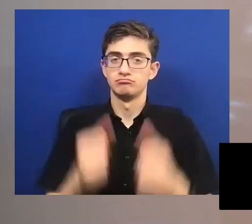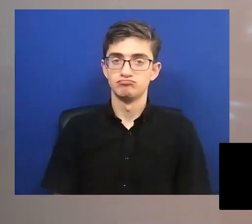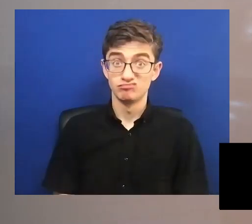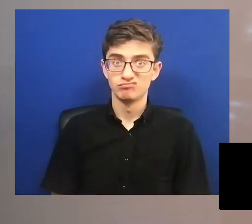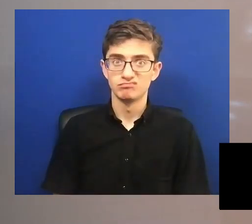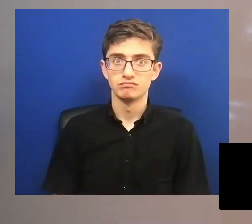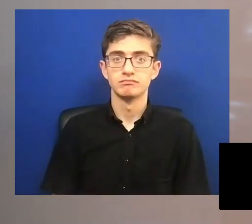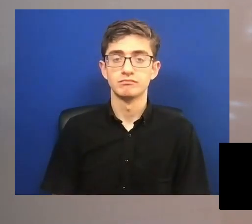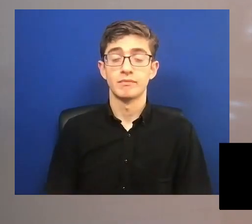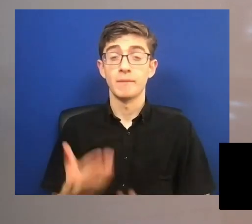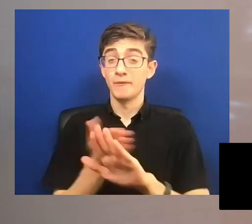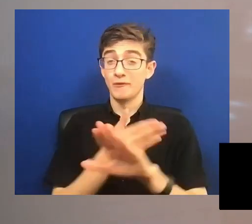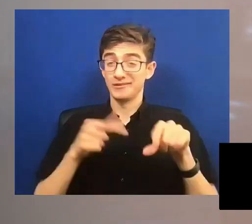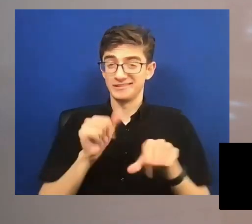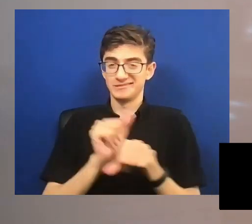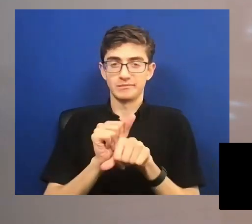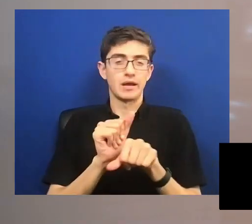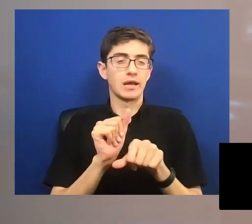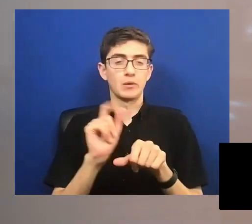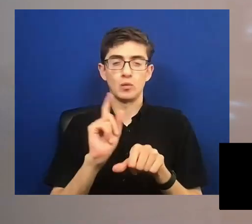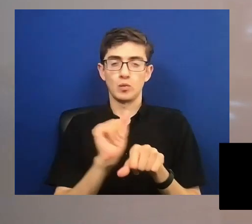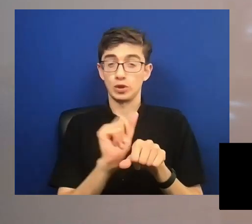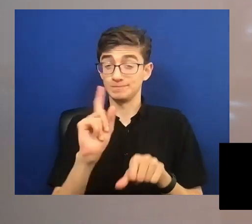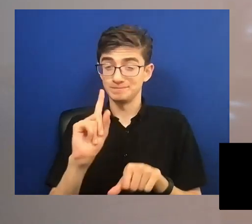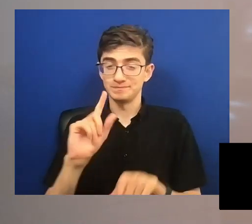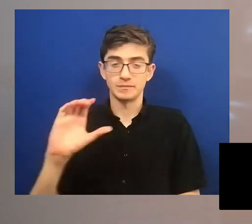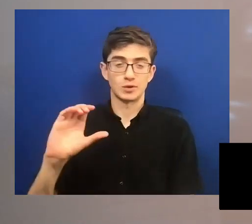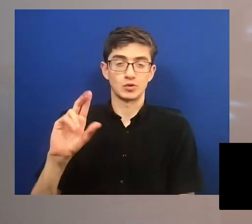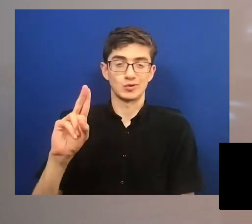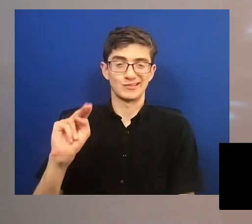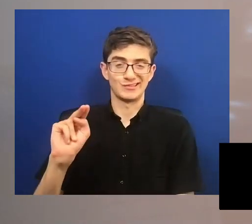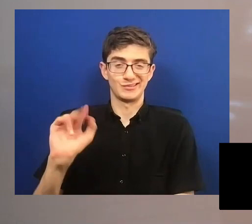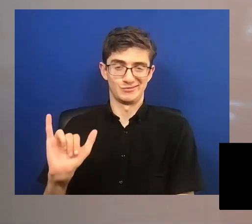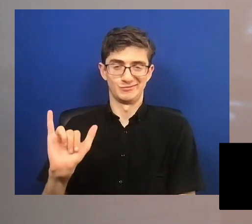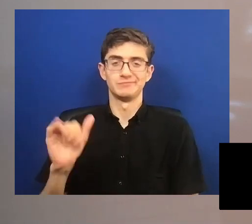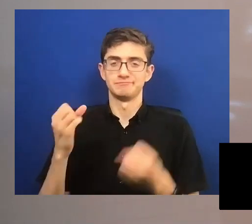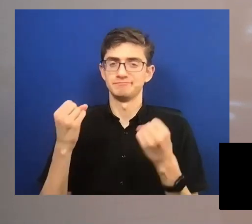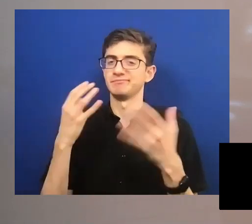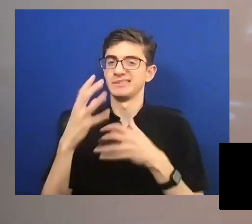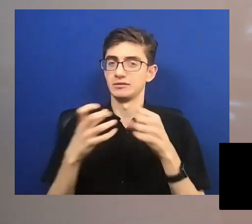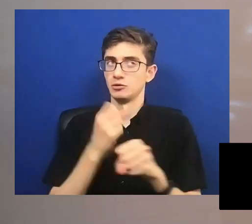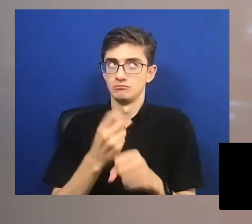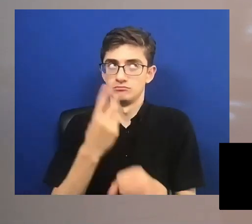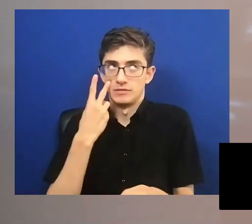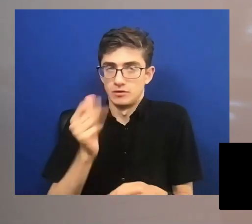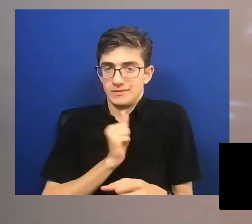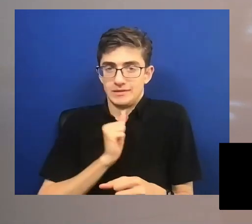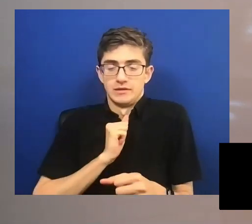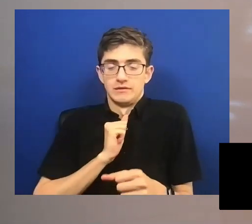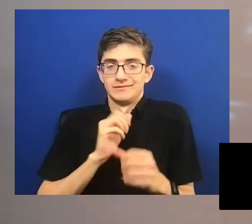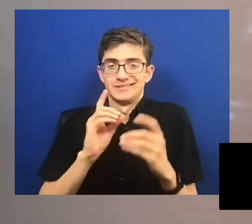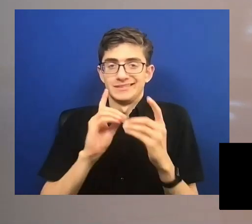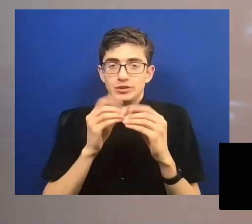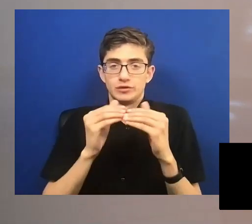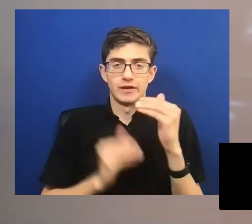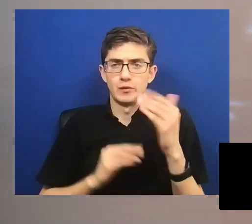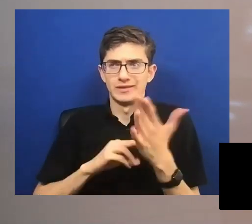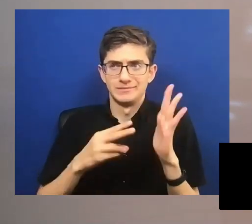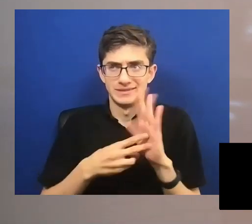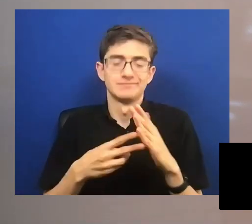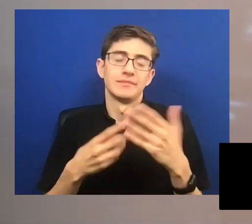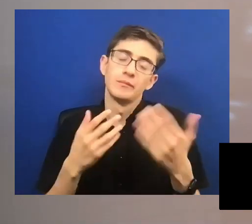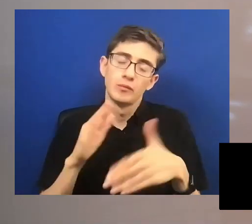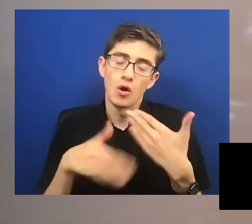at CUNY for many years. And so I saw firsthand what the digital divide meant. We all have our stories of